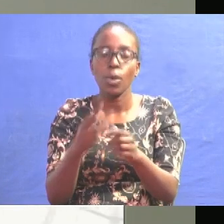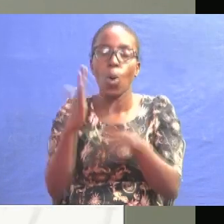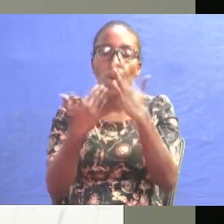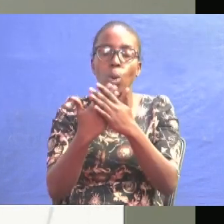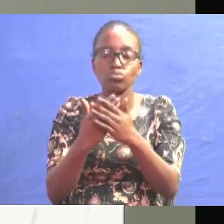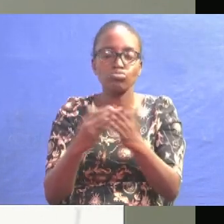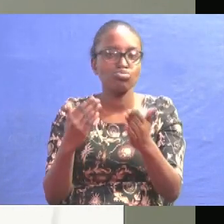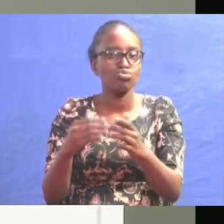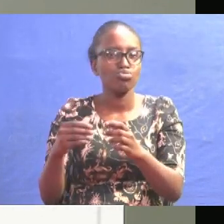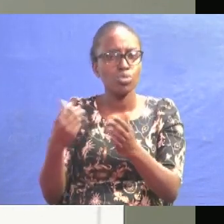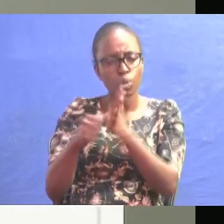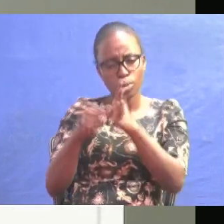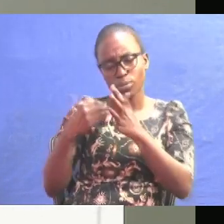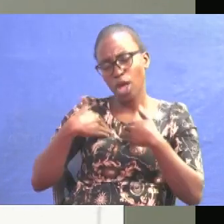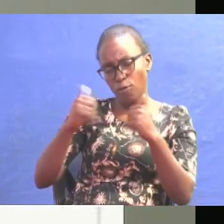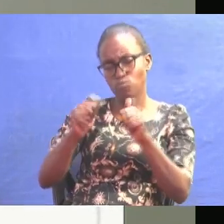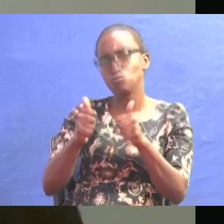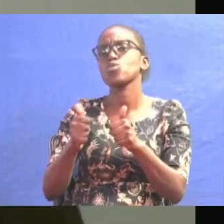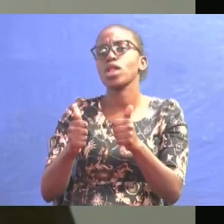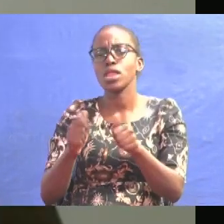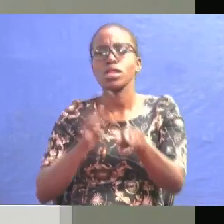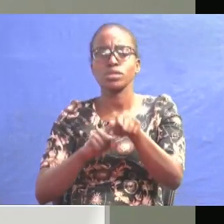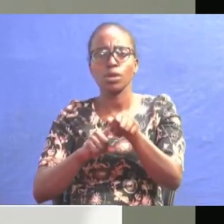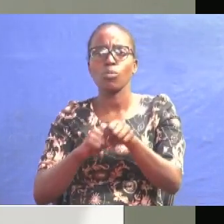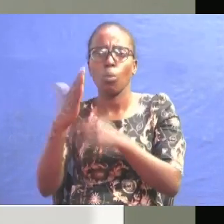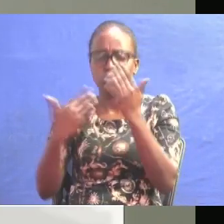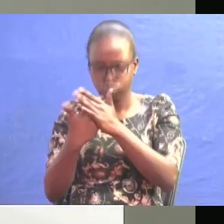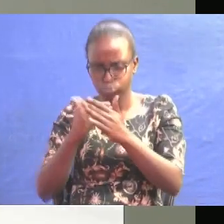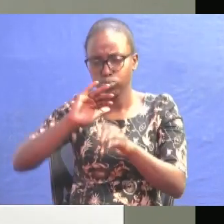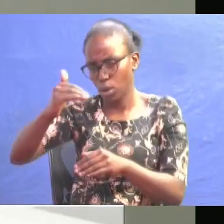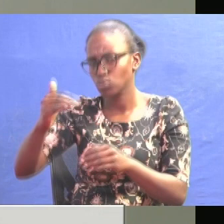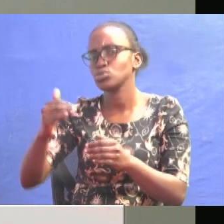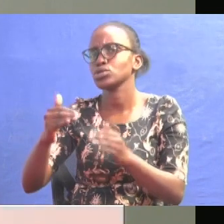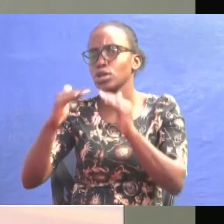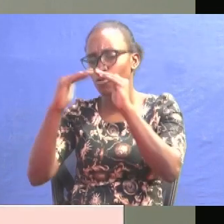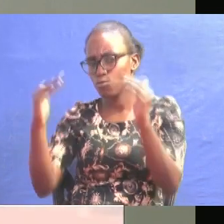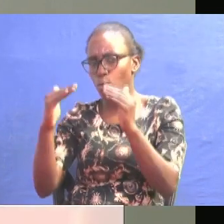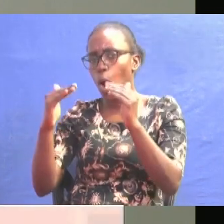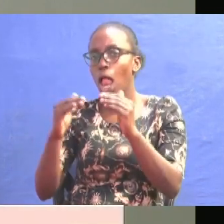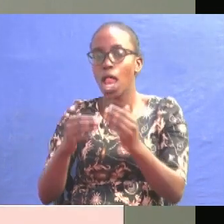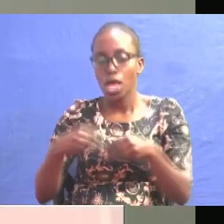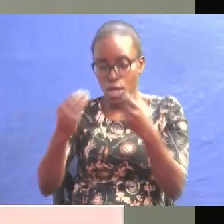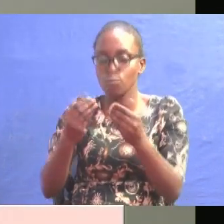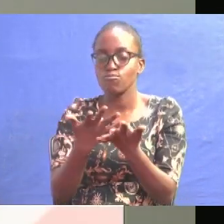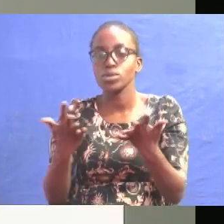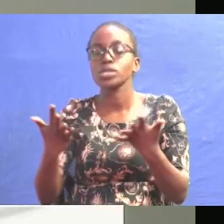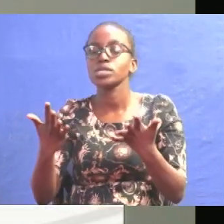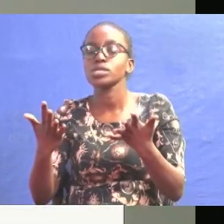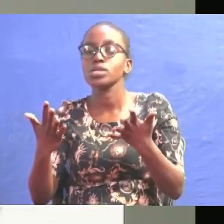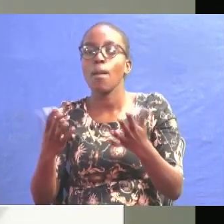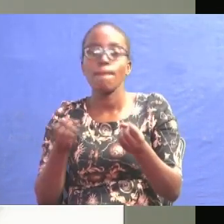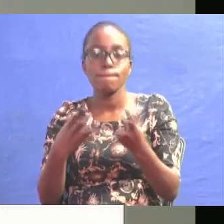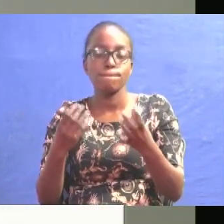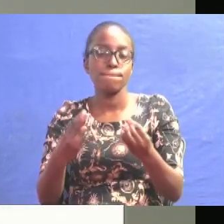have challenges, and that is evident either in our county level, that we are having resources that actually they are being allocated to the